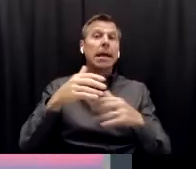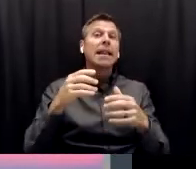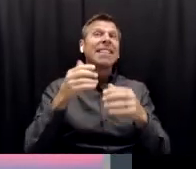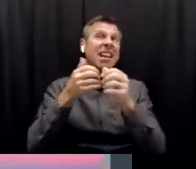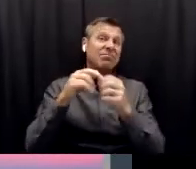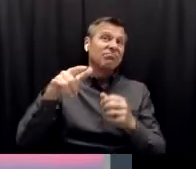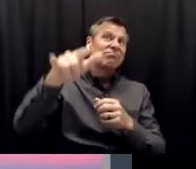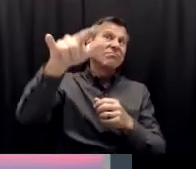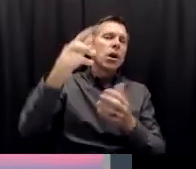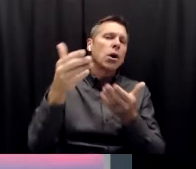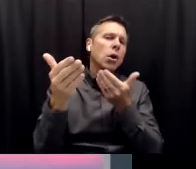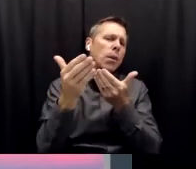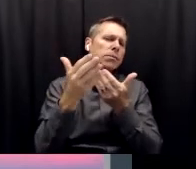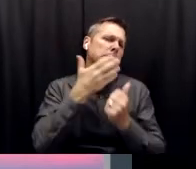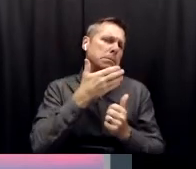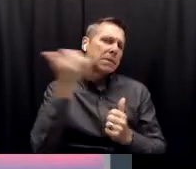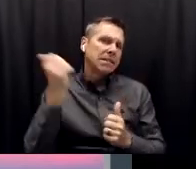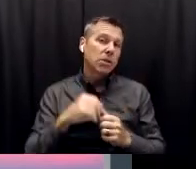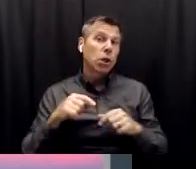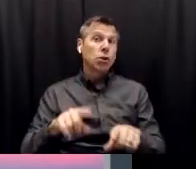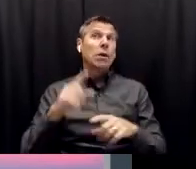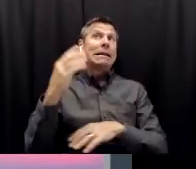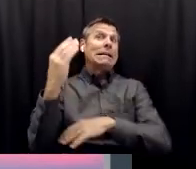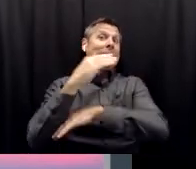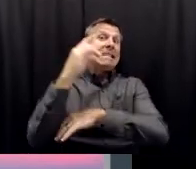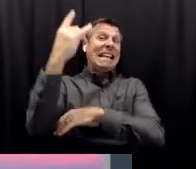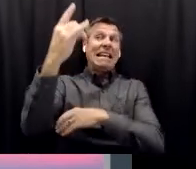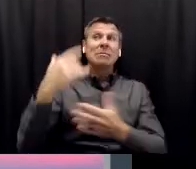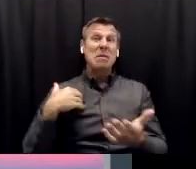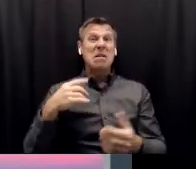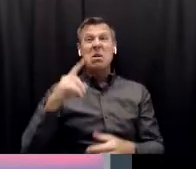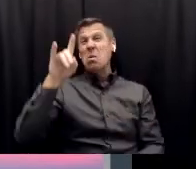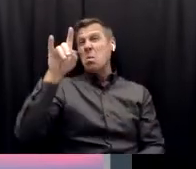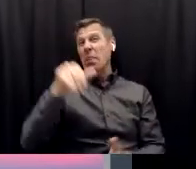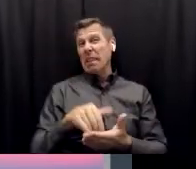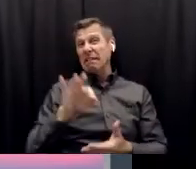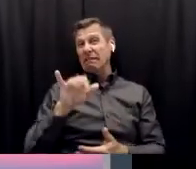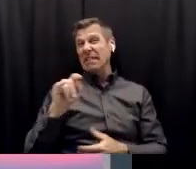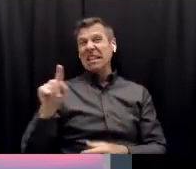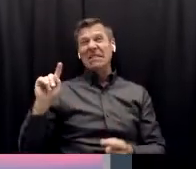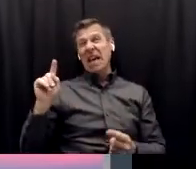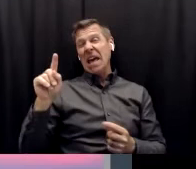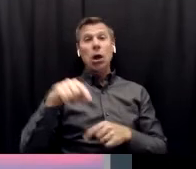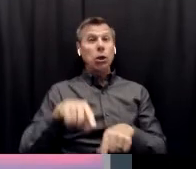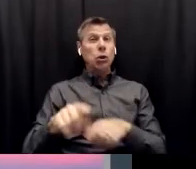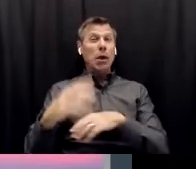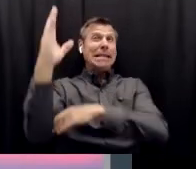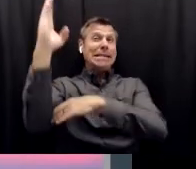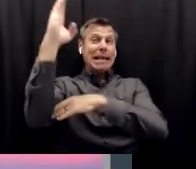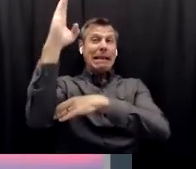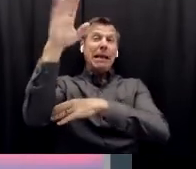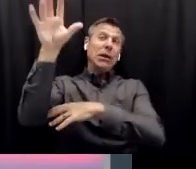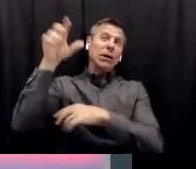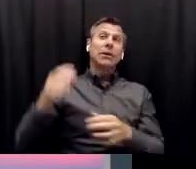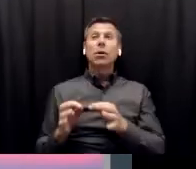During daylight operations, I might fly my drone, 1,000 feet out as I'm doing a larger mapping operation, even with my